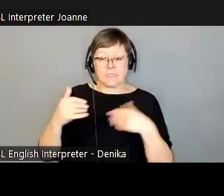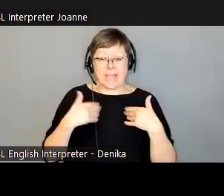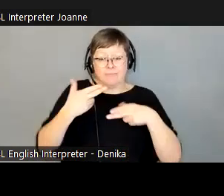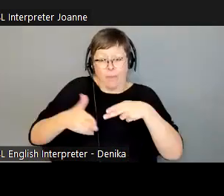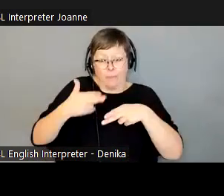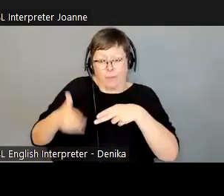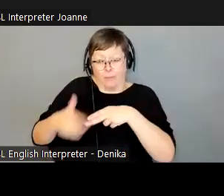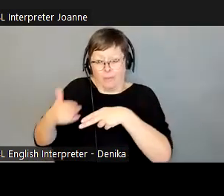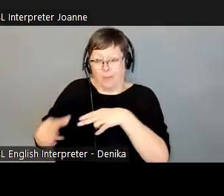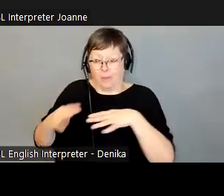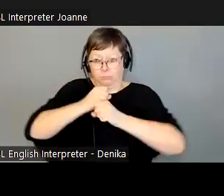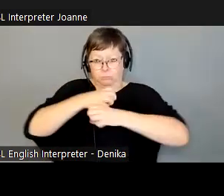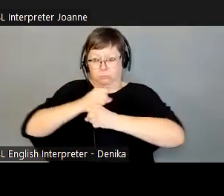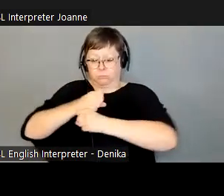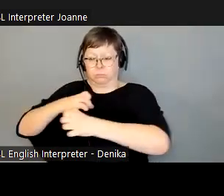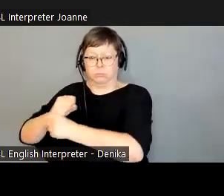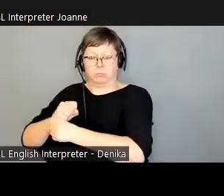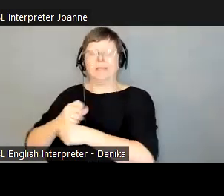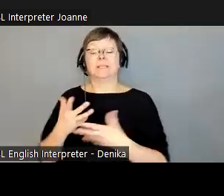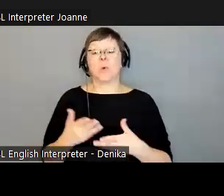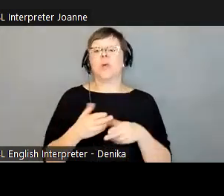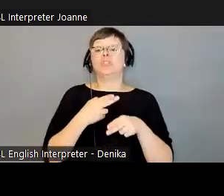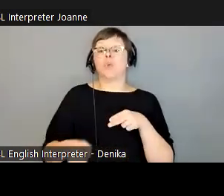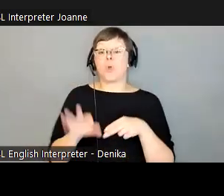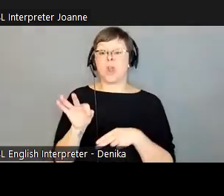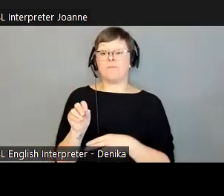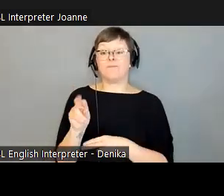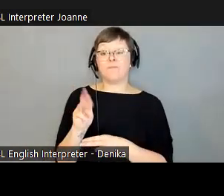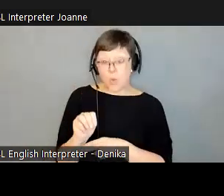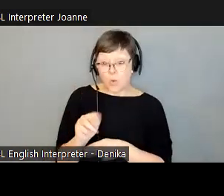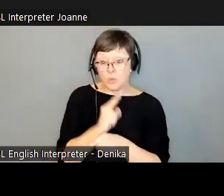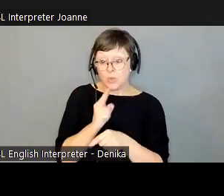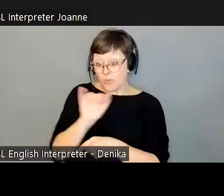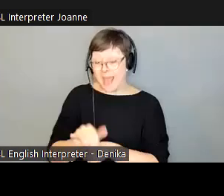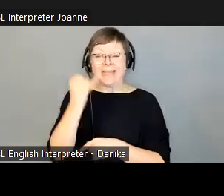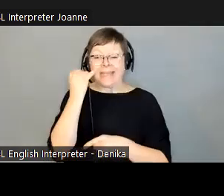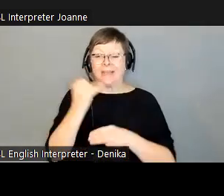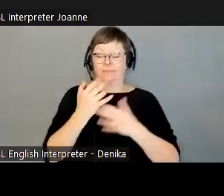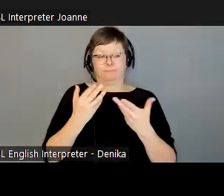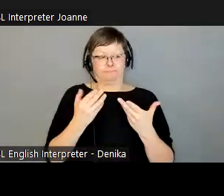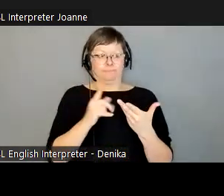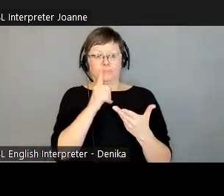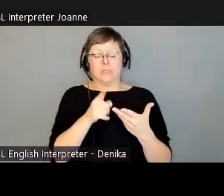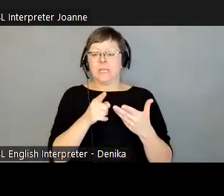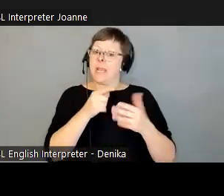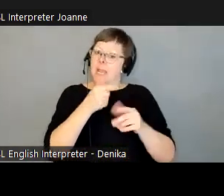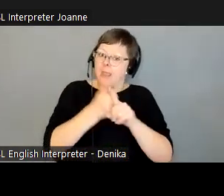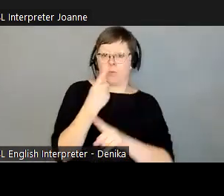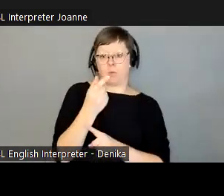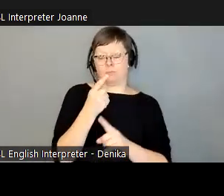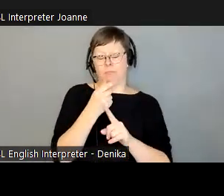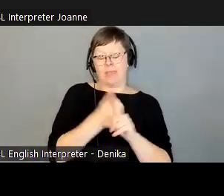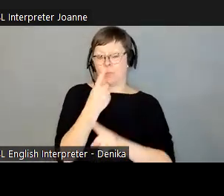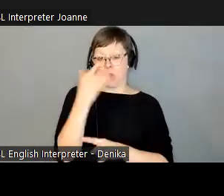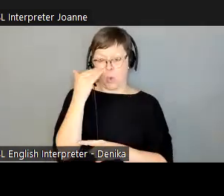encourage people to use short forms only if they're universally known. You know, a lot of people